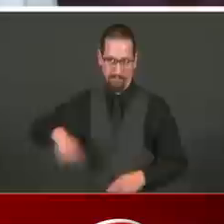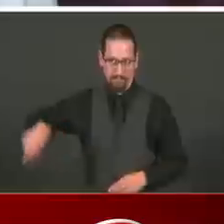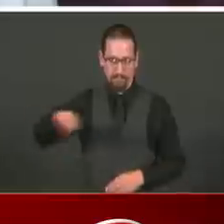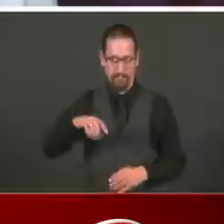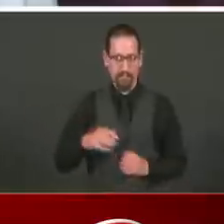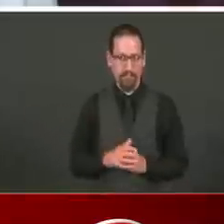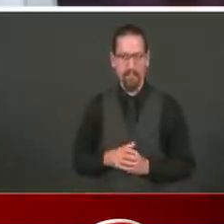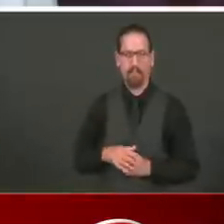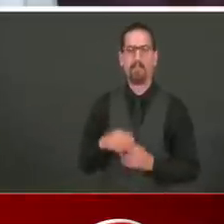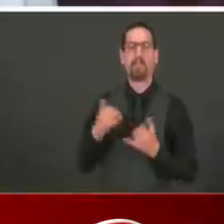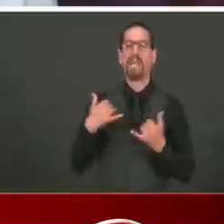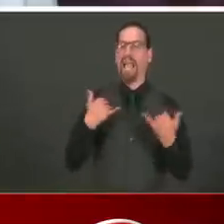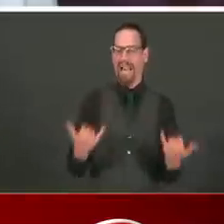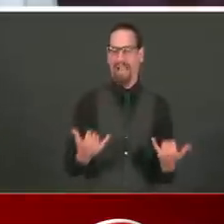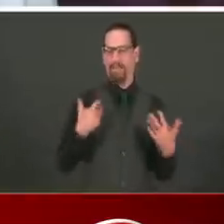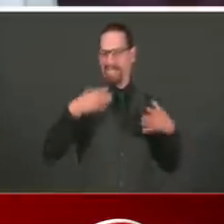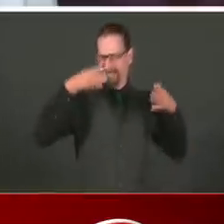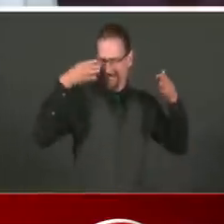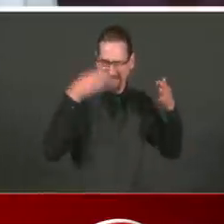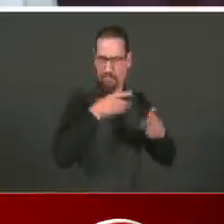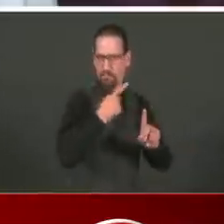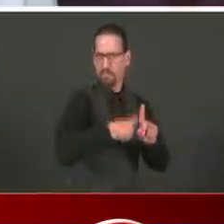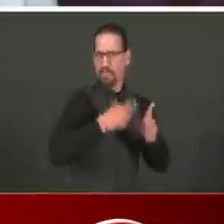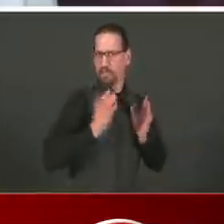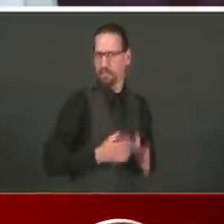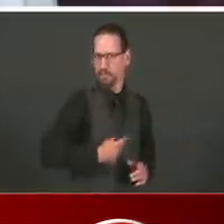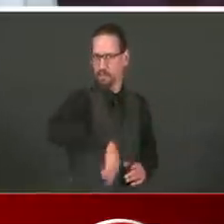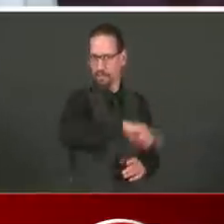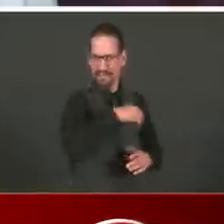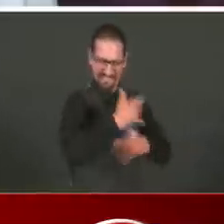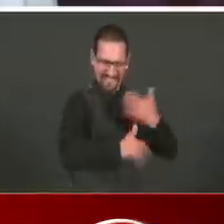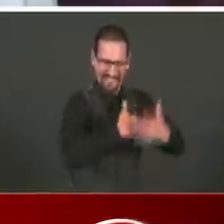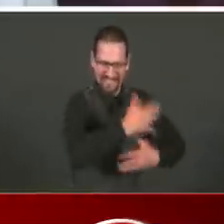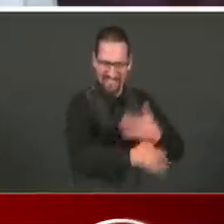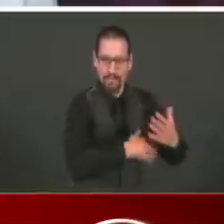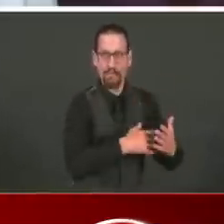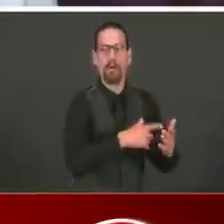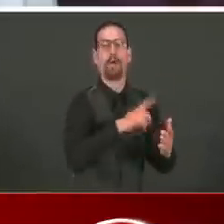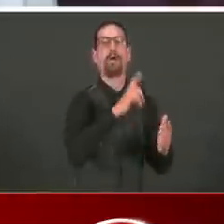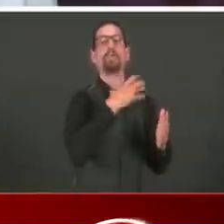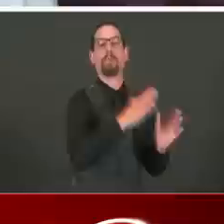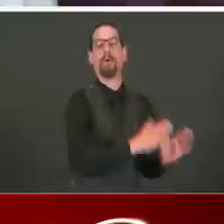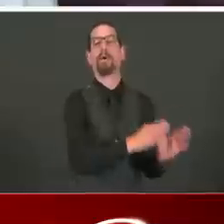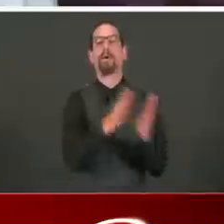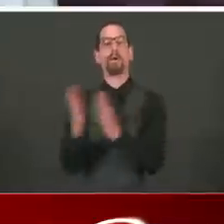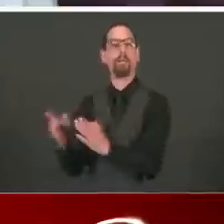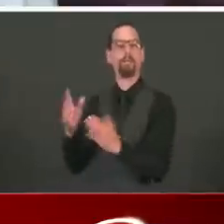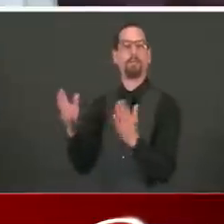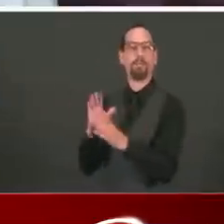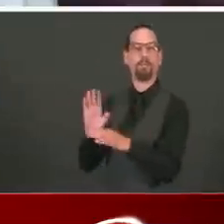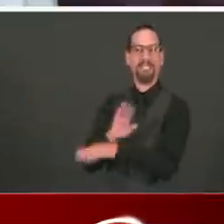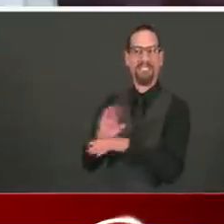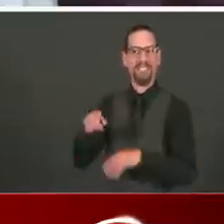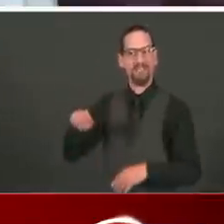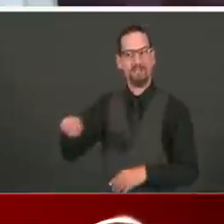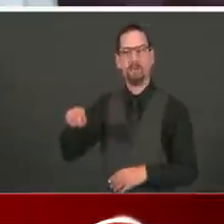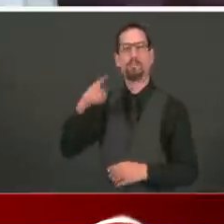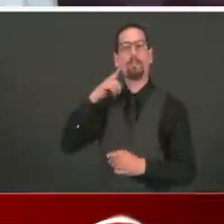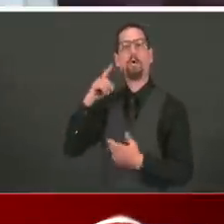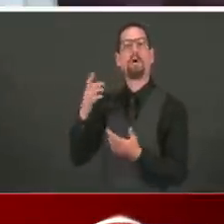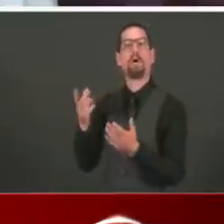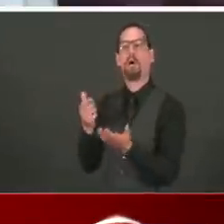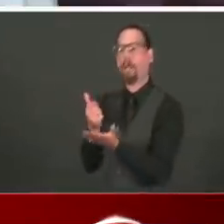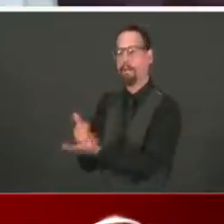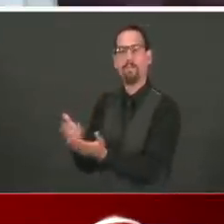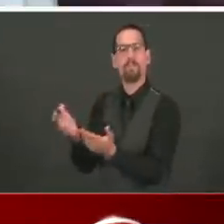plexiglass, keeping the doors open, because we want to do everything we can to be there for people in the moment as they're struggling. And I